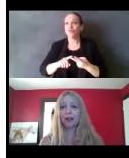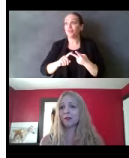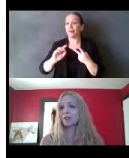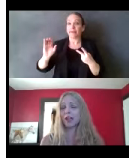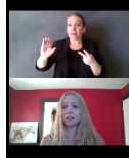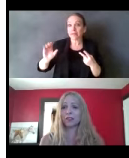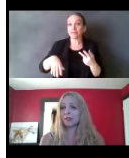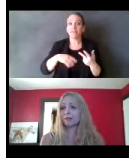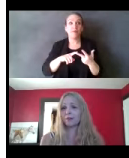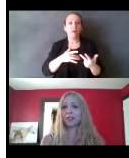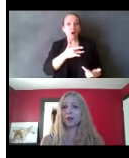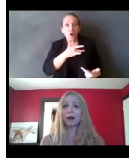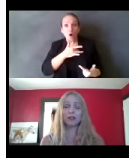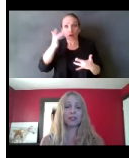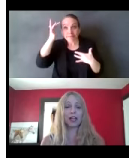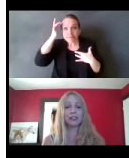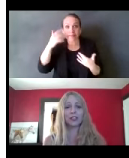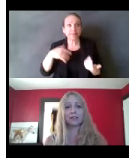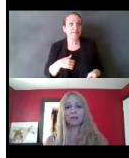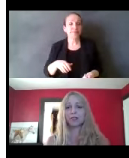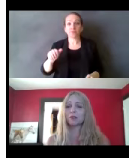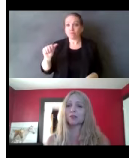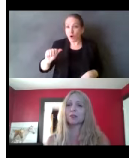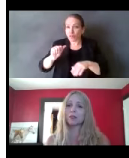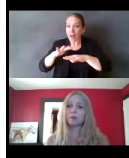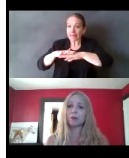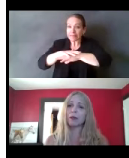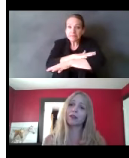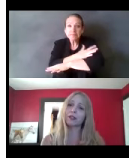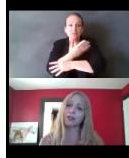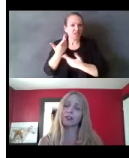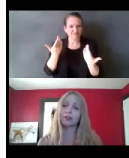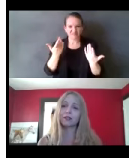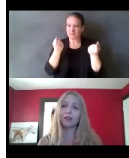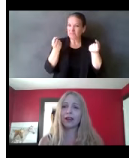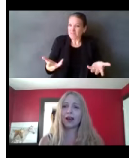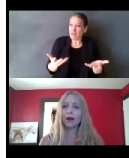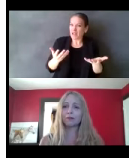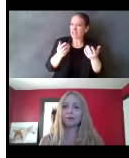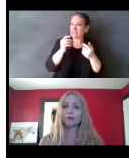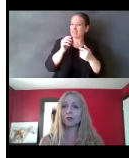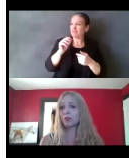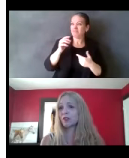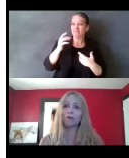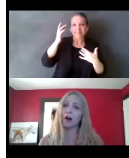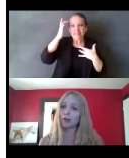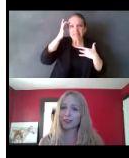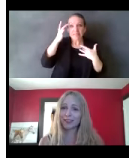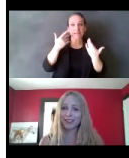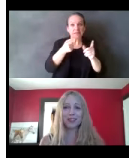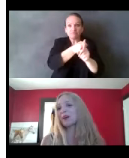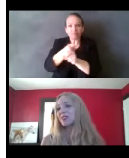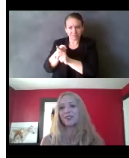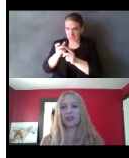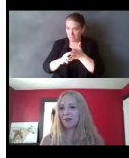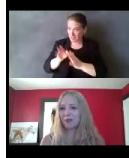or other challenging, you know, possibly challenging physical symptoms or medical conditions, those aren't our fault.